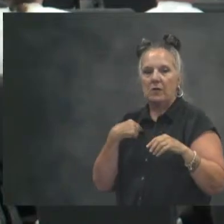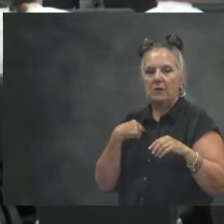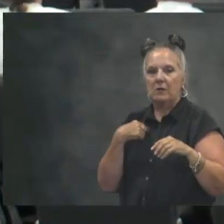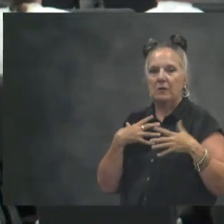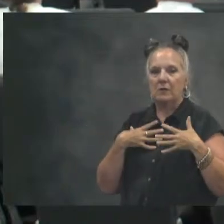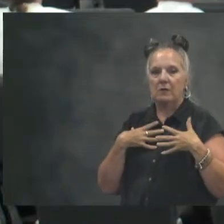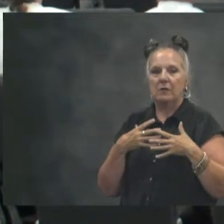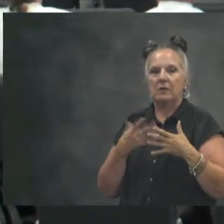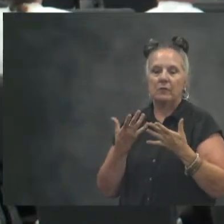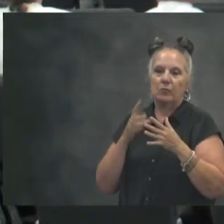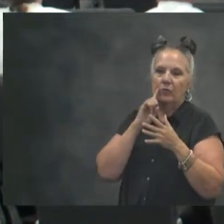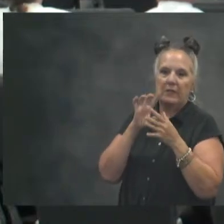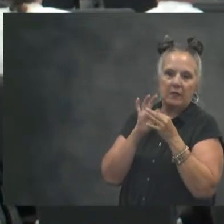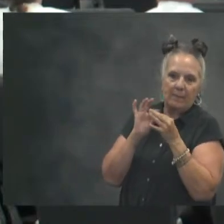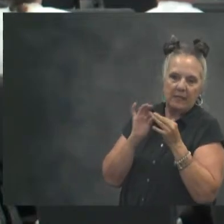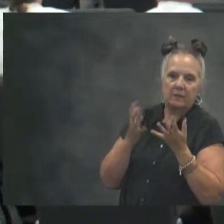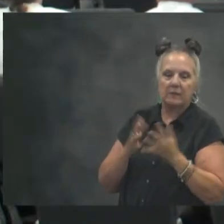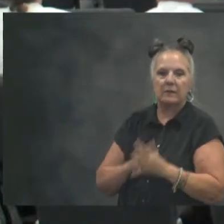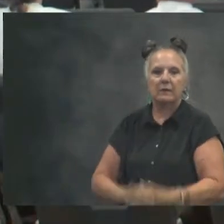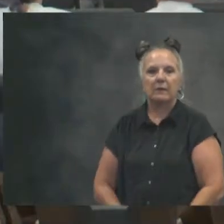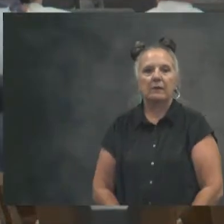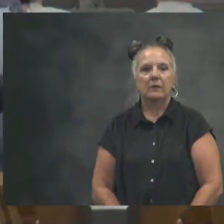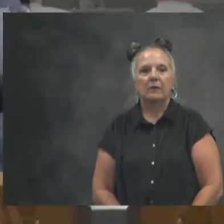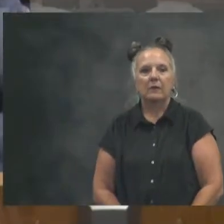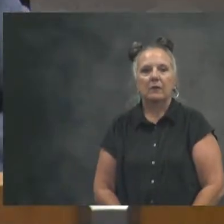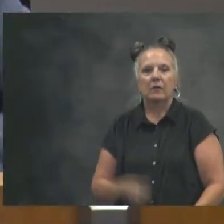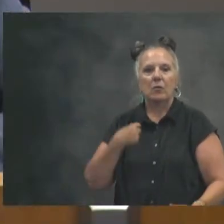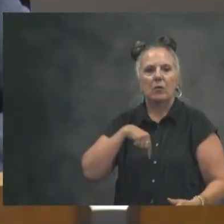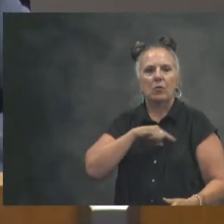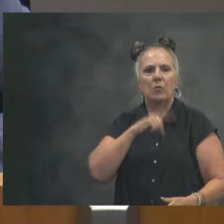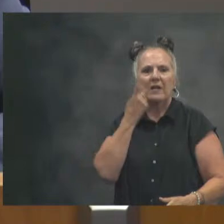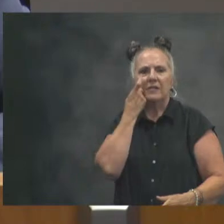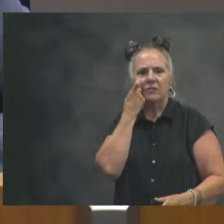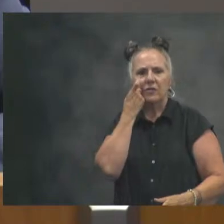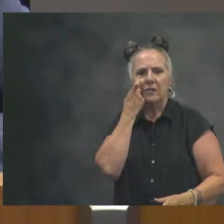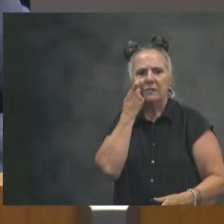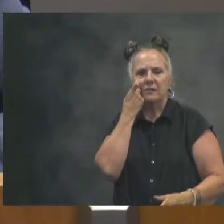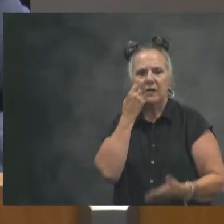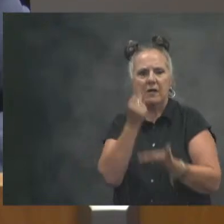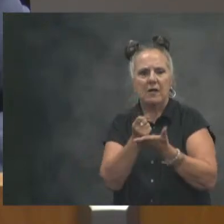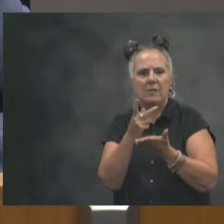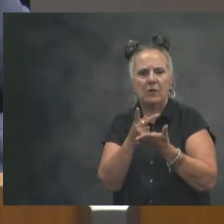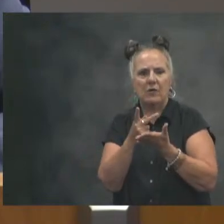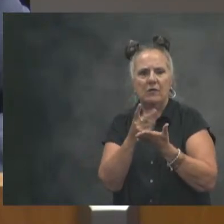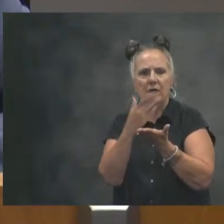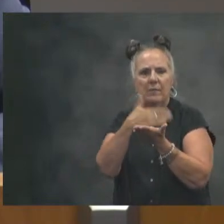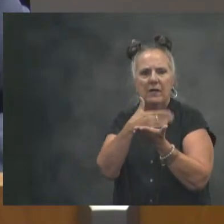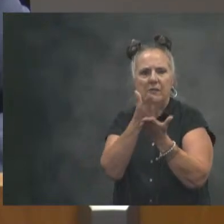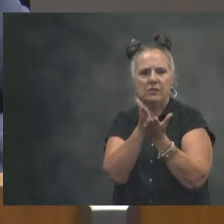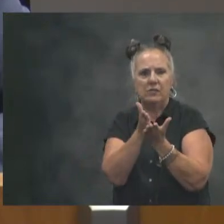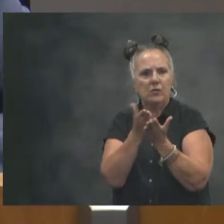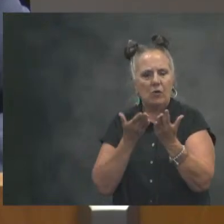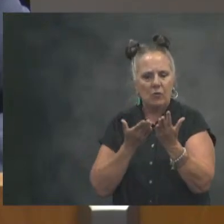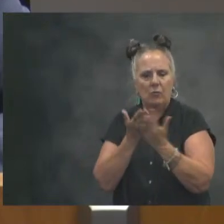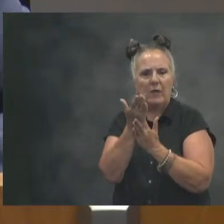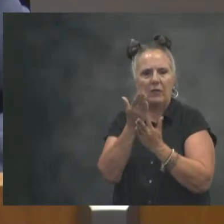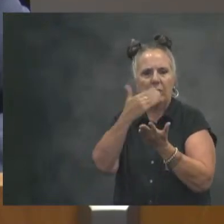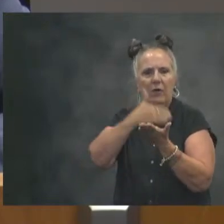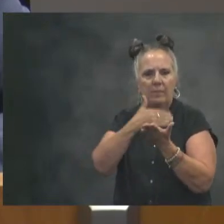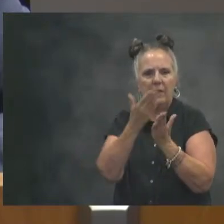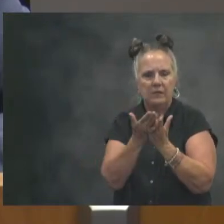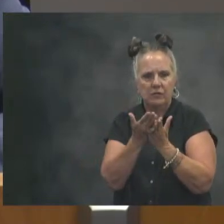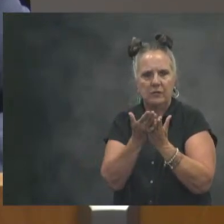Question and a comment. You know, we just approved our budget process, or went through our budget process and approved our